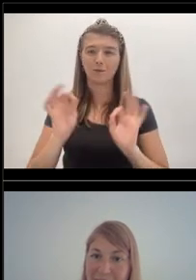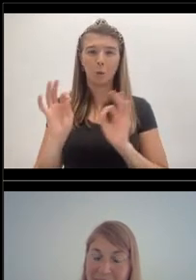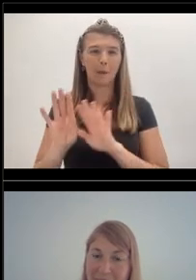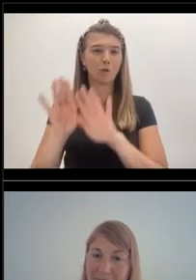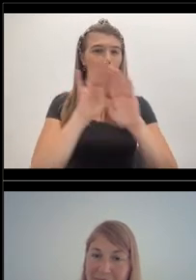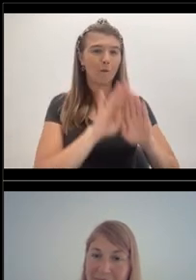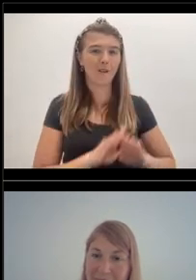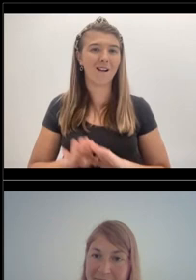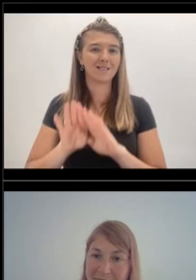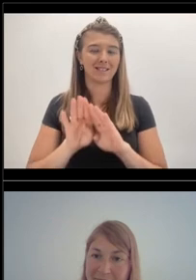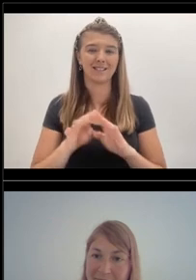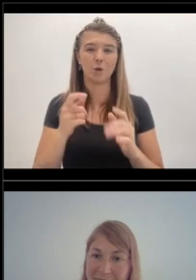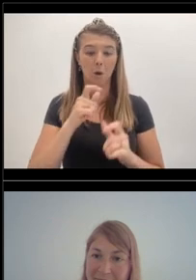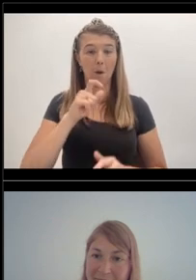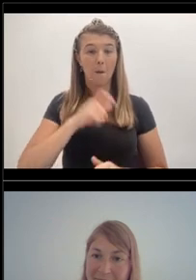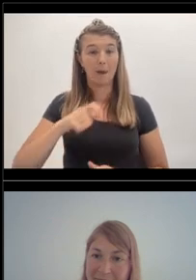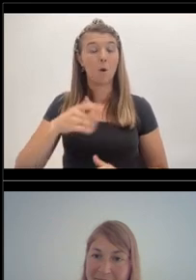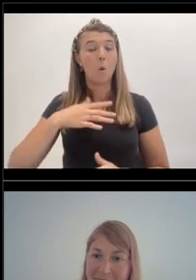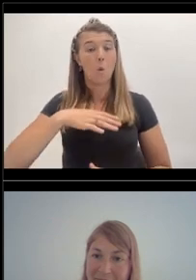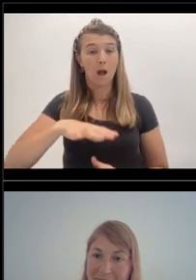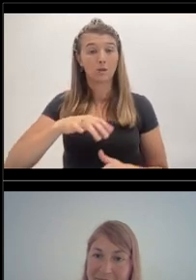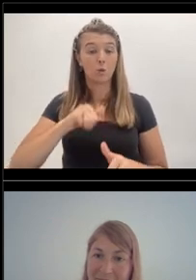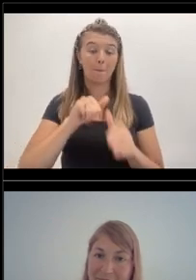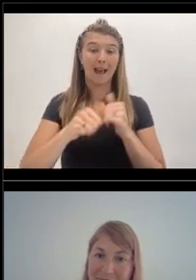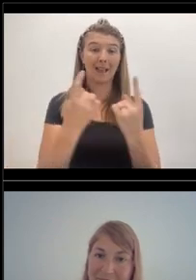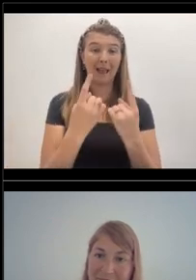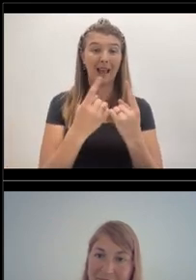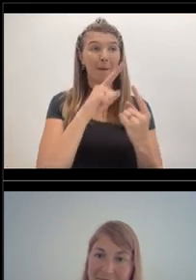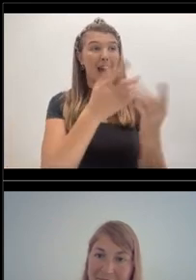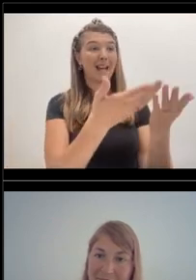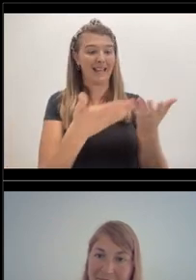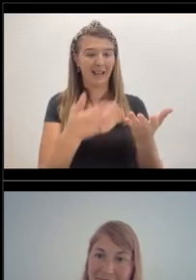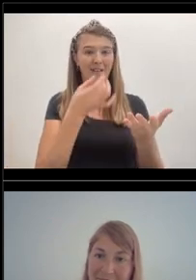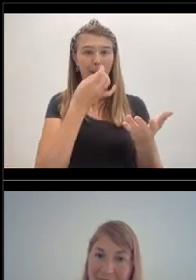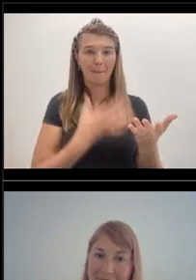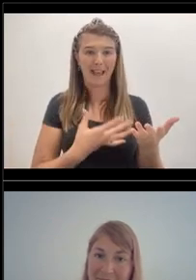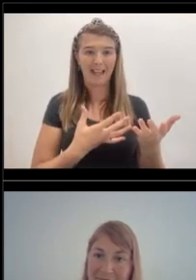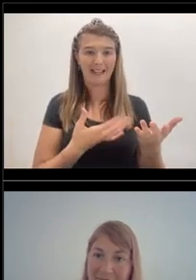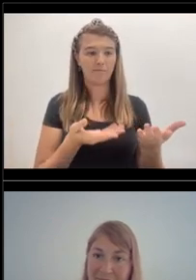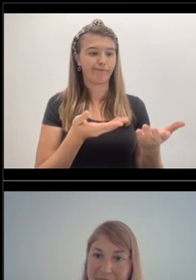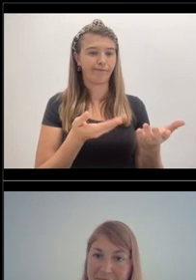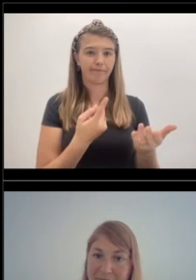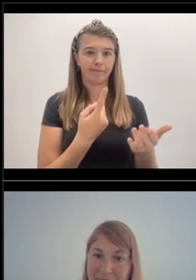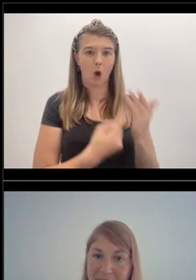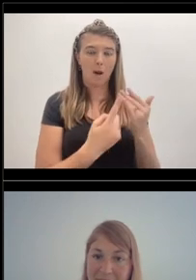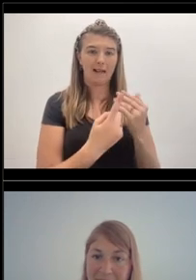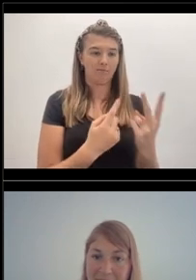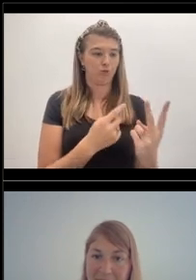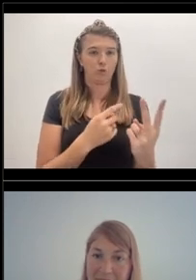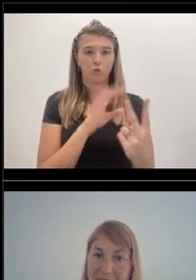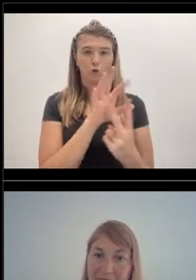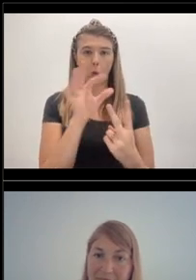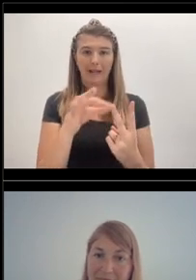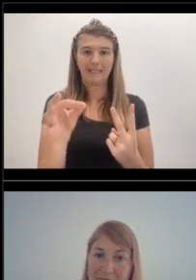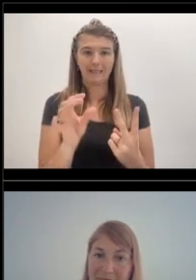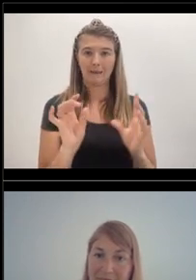want to recycle. But ultimately, you can only put it in the bins that you're given from your local councils, your local authorities. So I